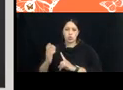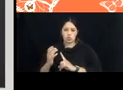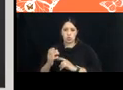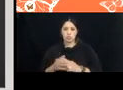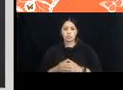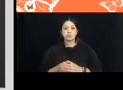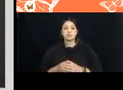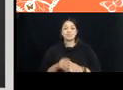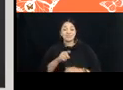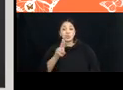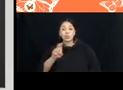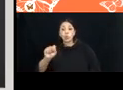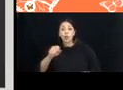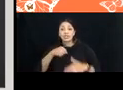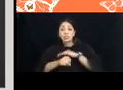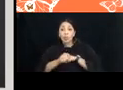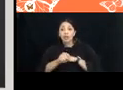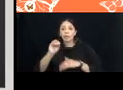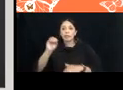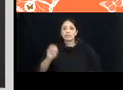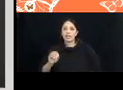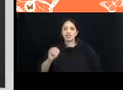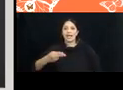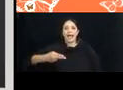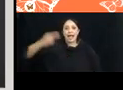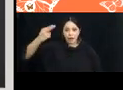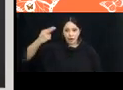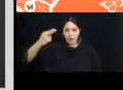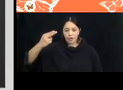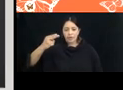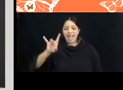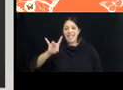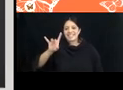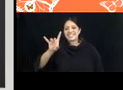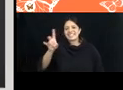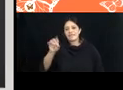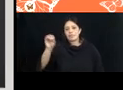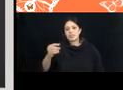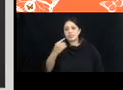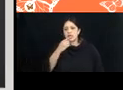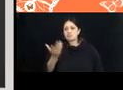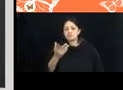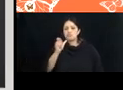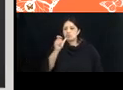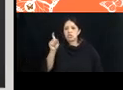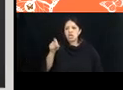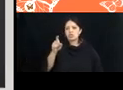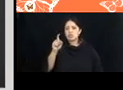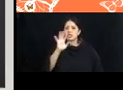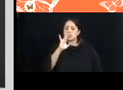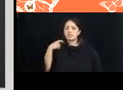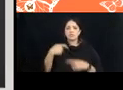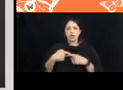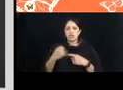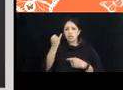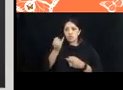percentage is even higher. 87% of them say it's not necessary to speak Spanish in order to identify